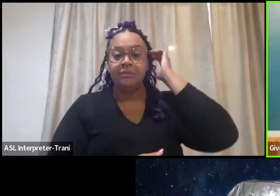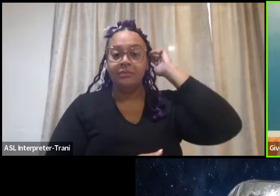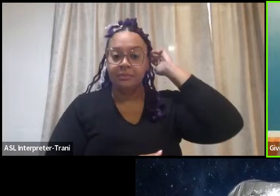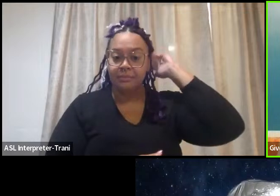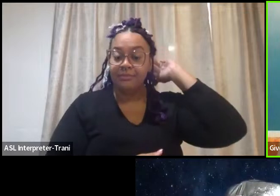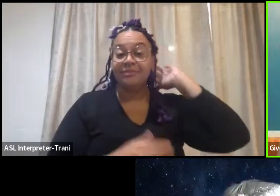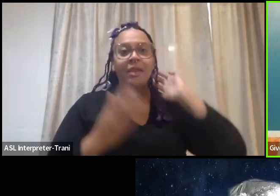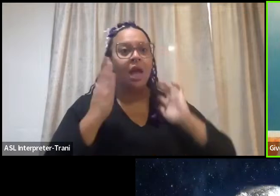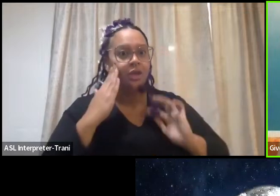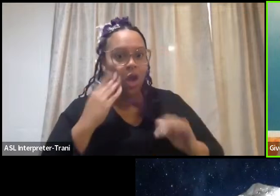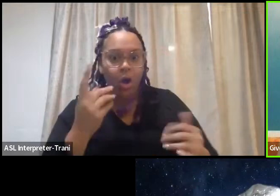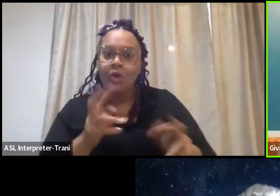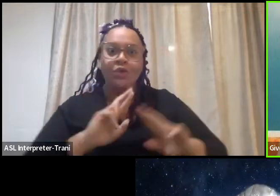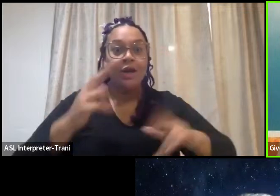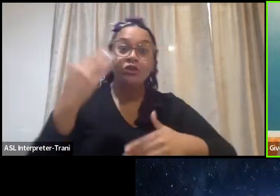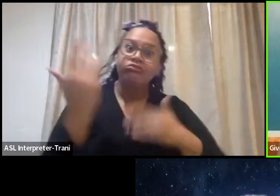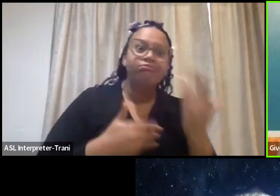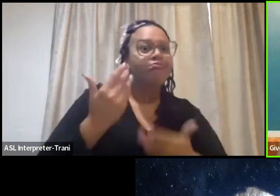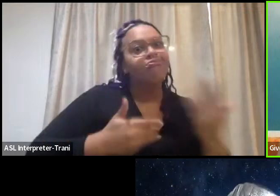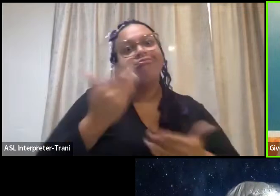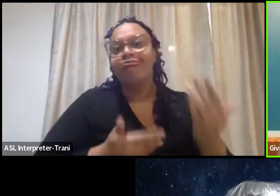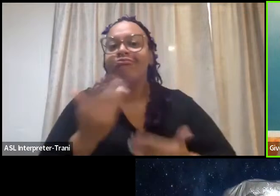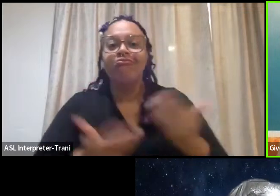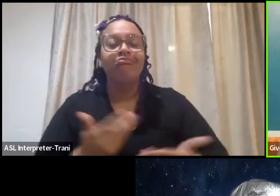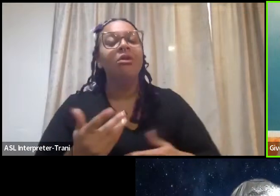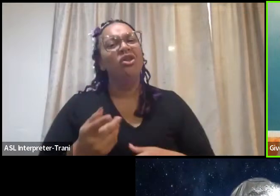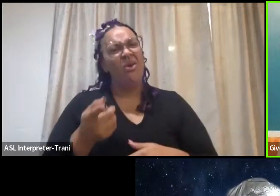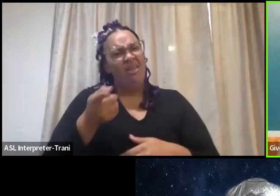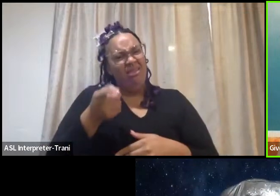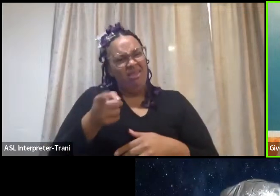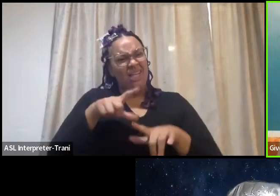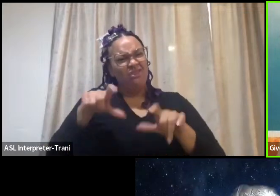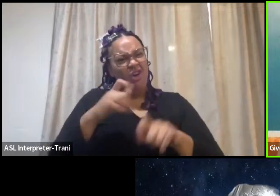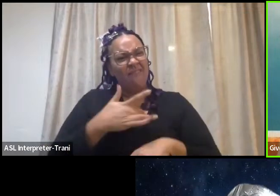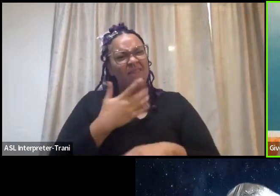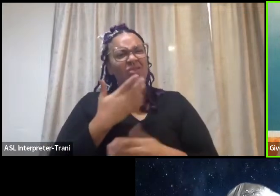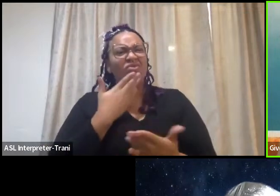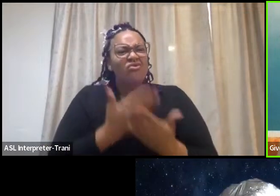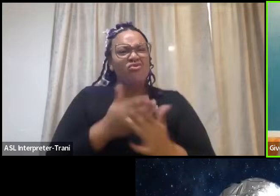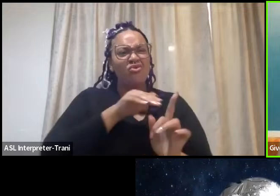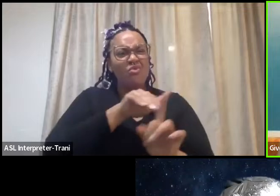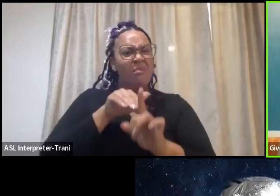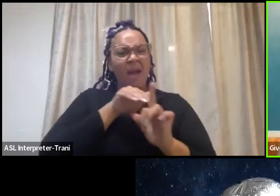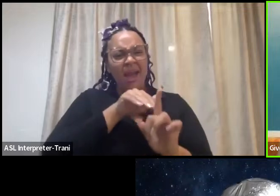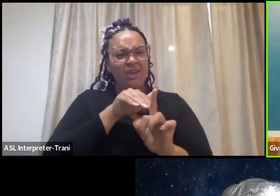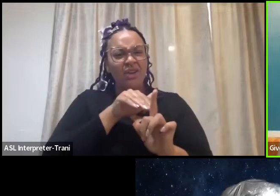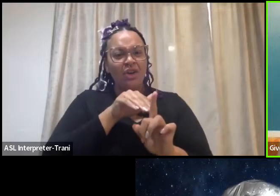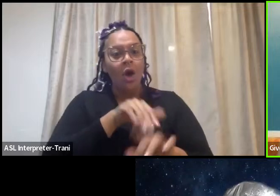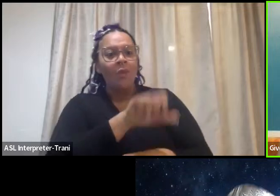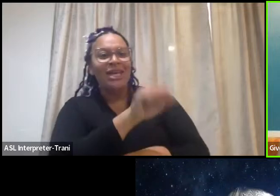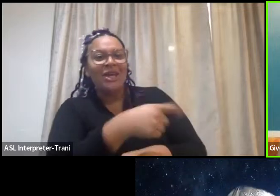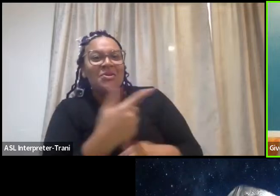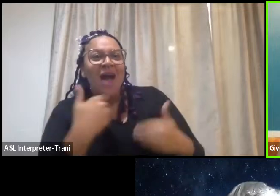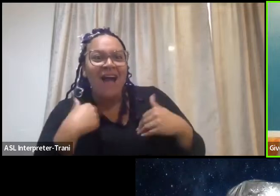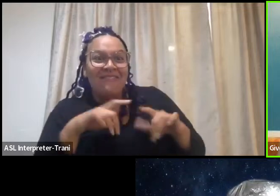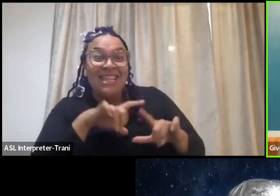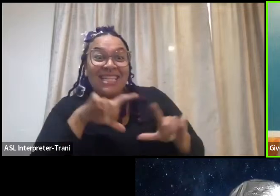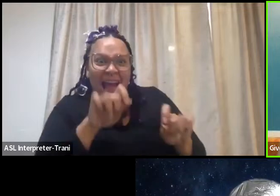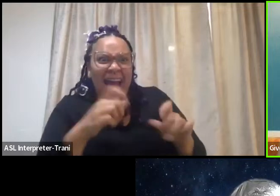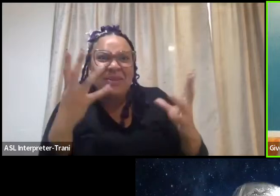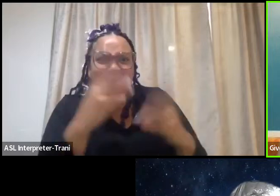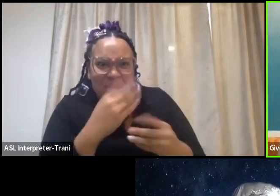go, go. So this feels like a really good reminder when, oh, yes, you have the deck. It's so beautiful, isn't it?